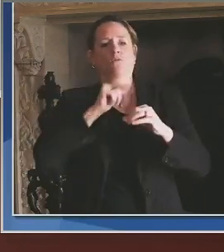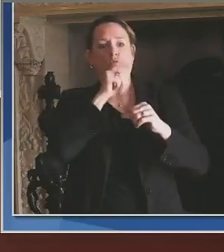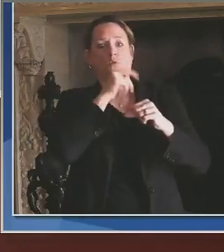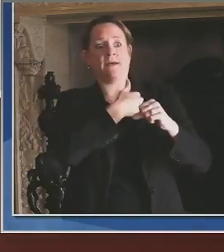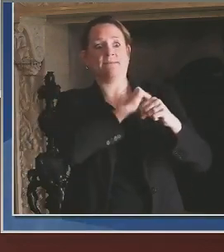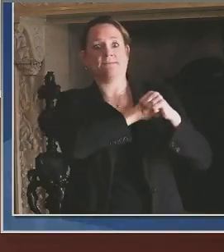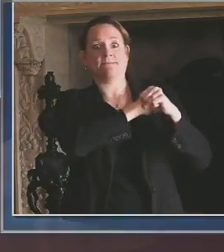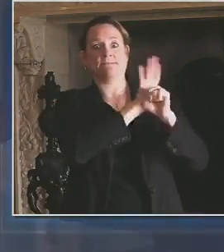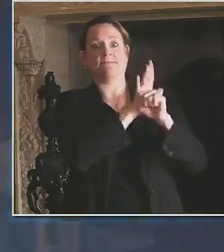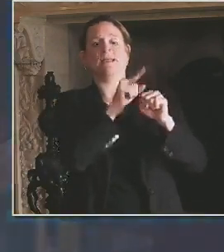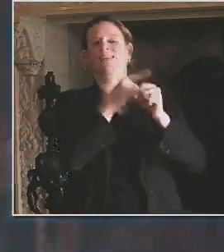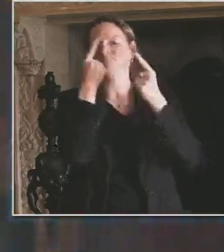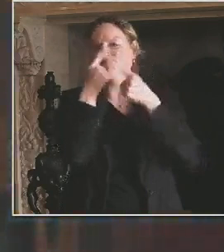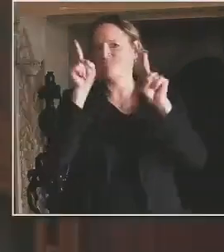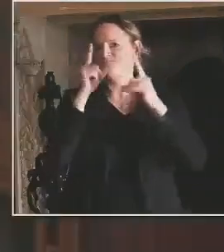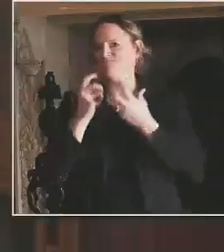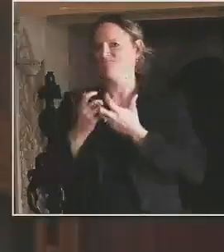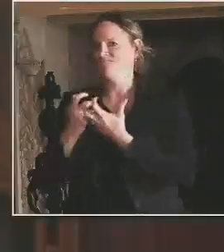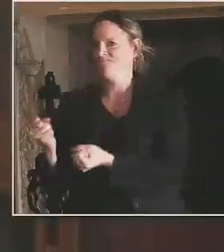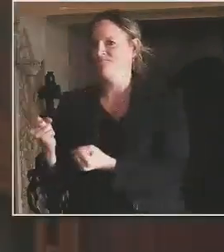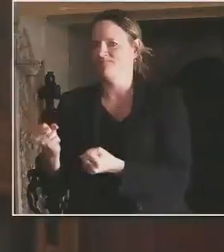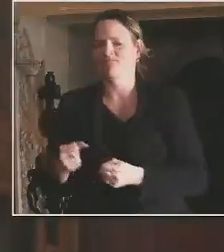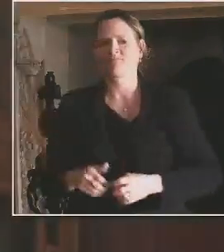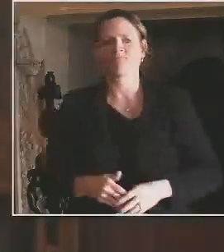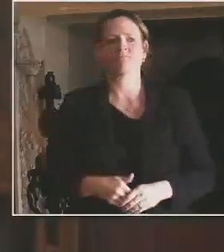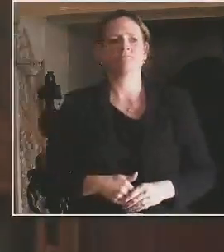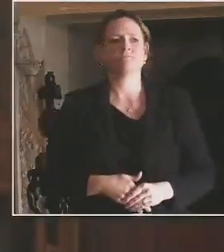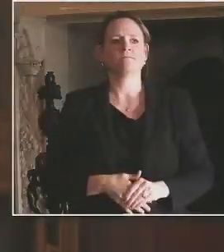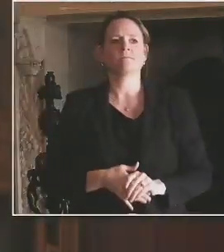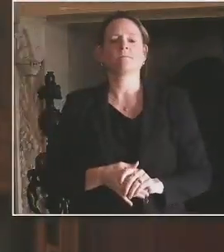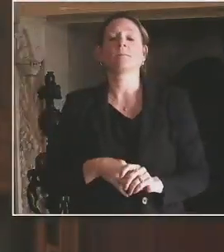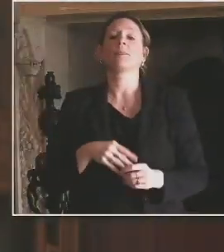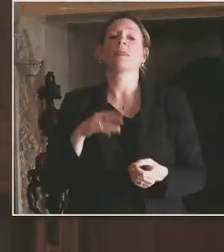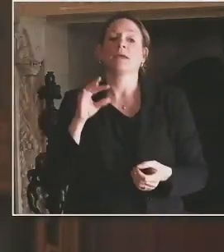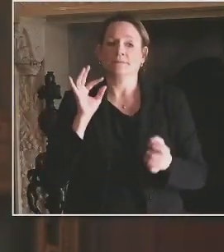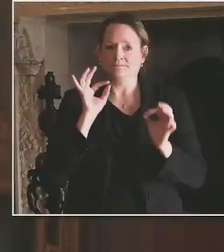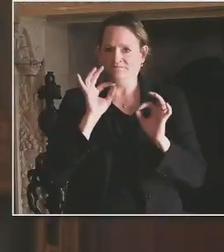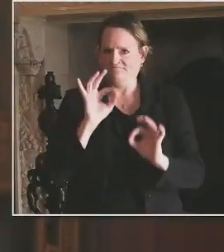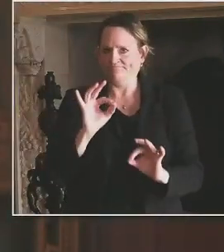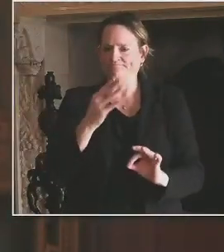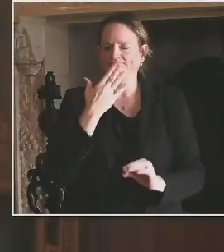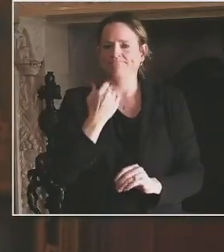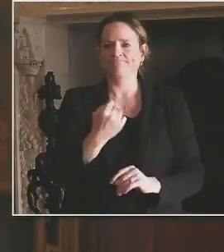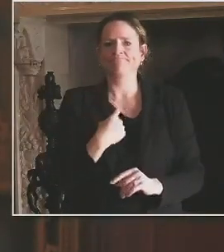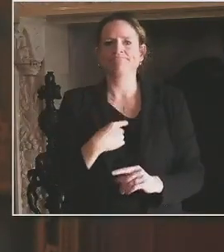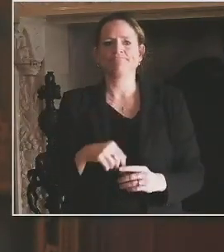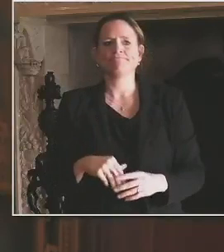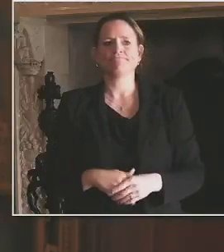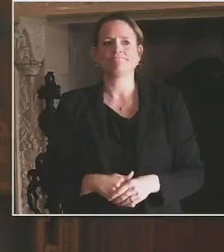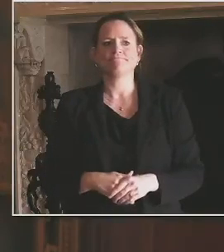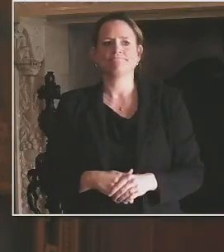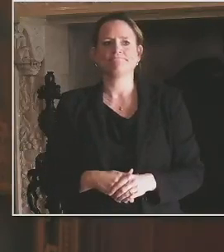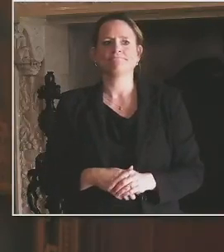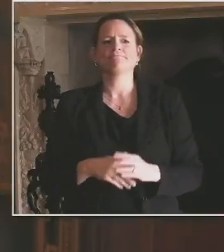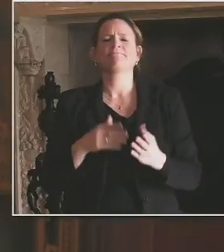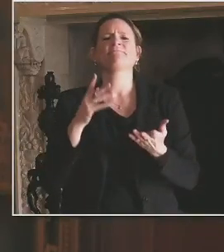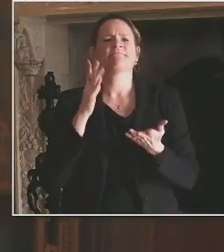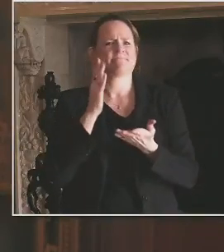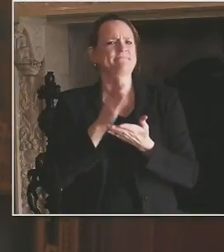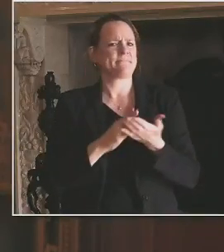Sure. Yeah, thanks for that question. There have been some peculiar things that we've learned that can correspond